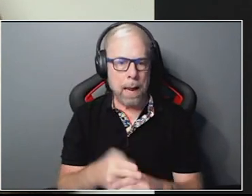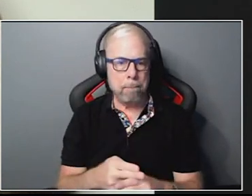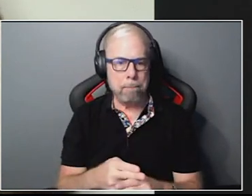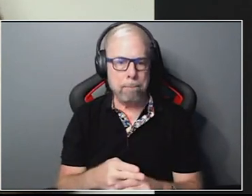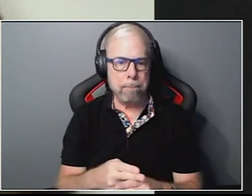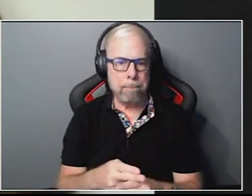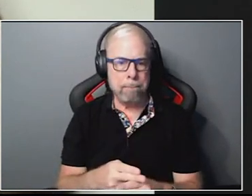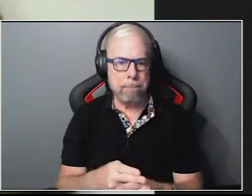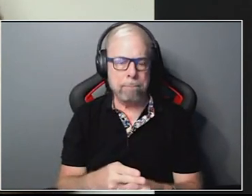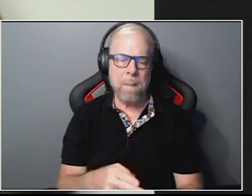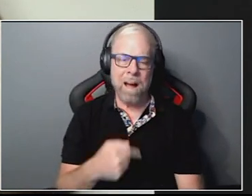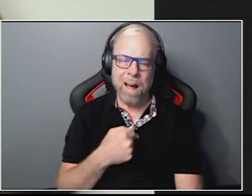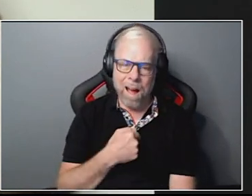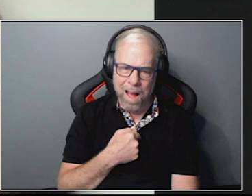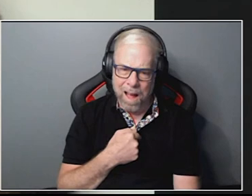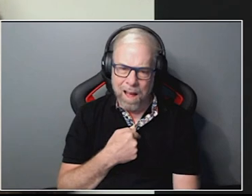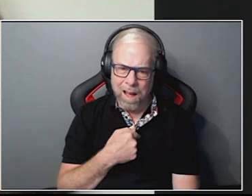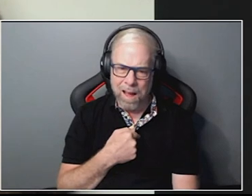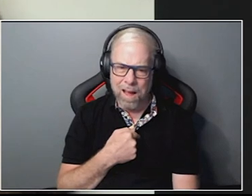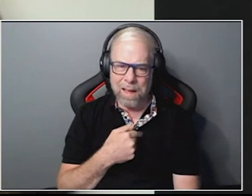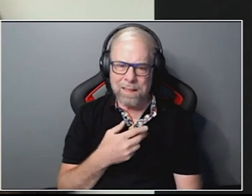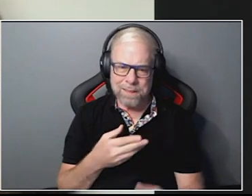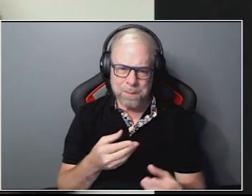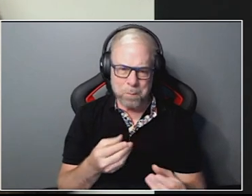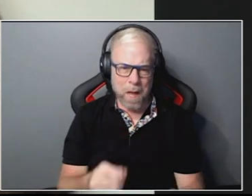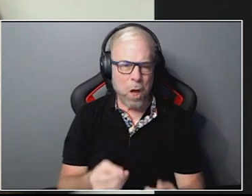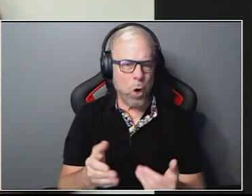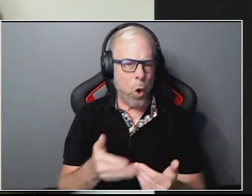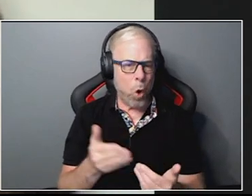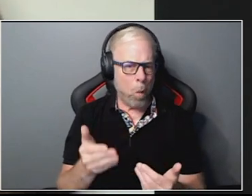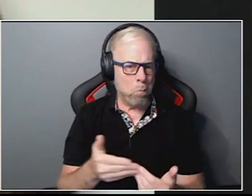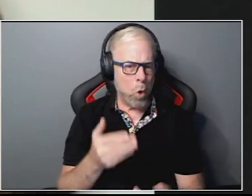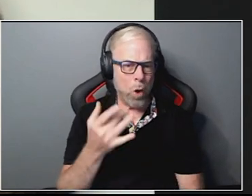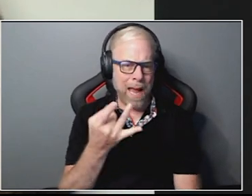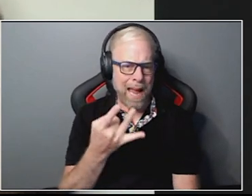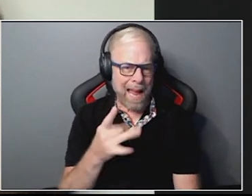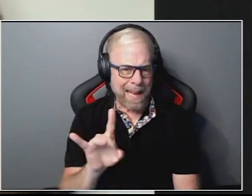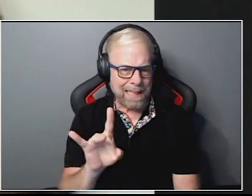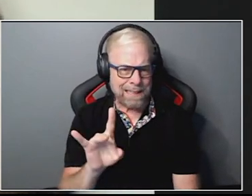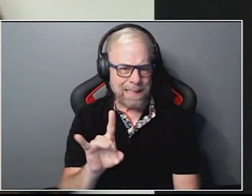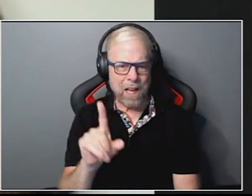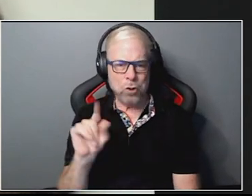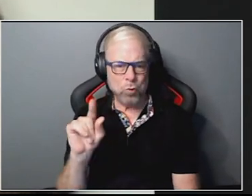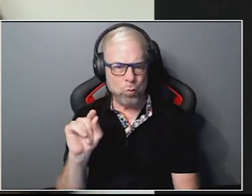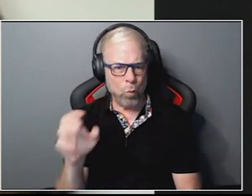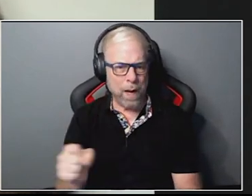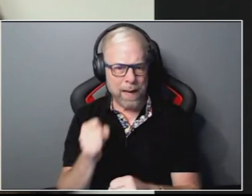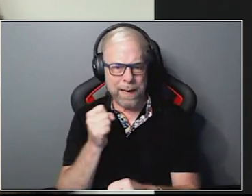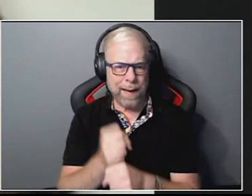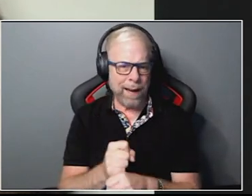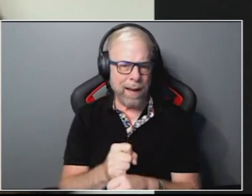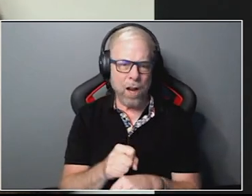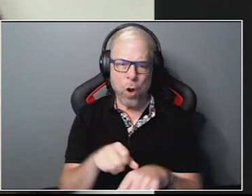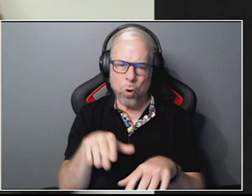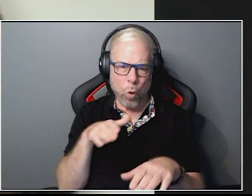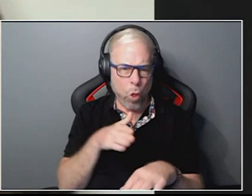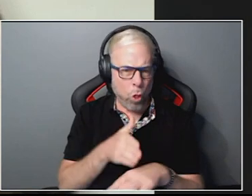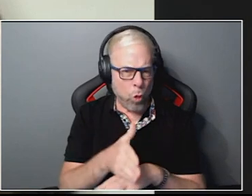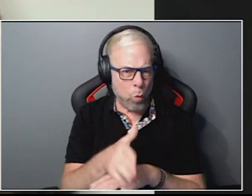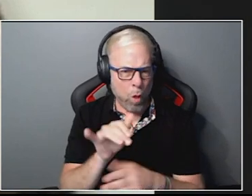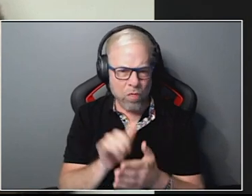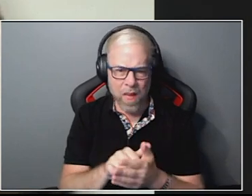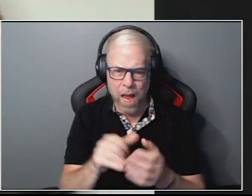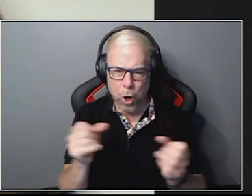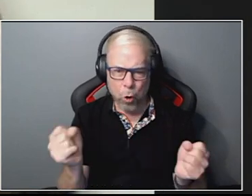I spent almost 18 to 20 years trekking through that cold with that man. And on